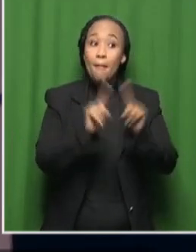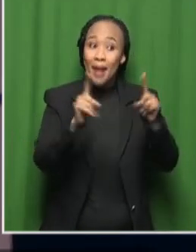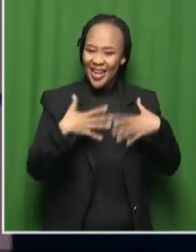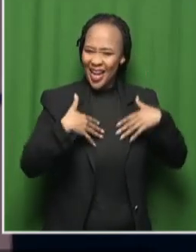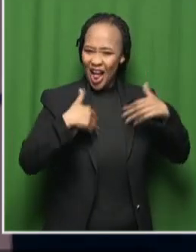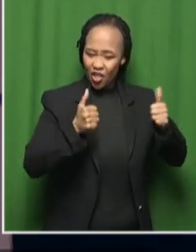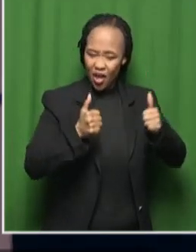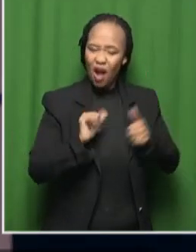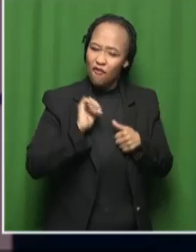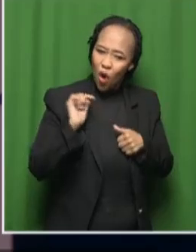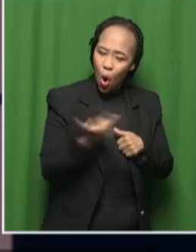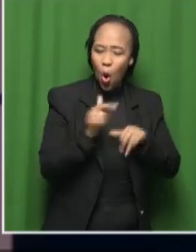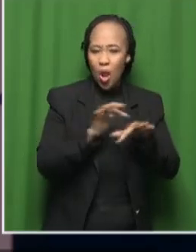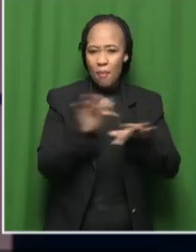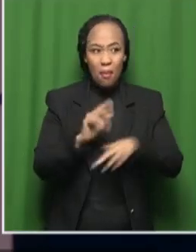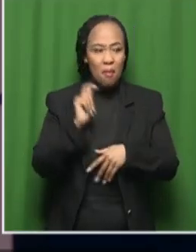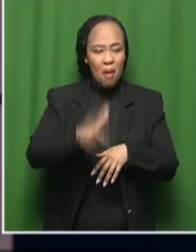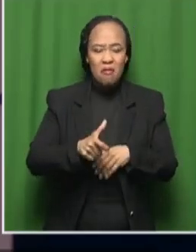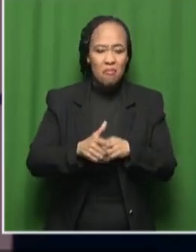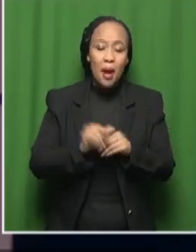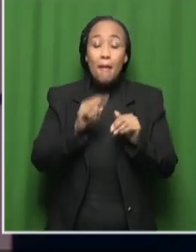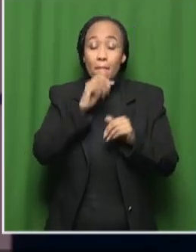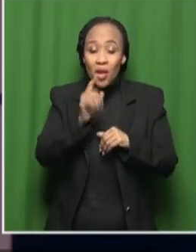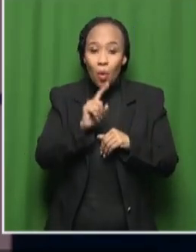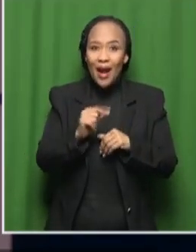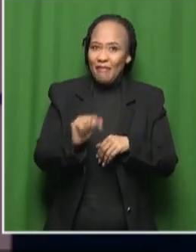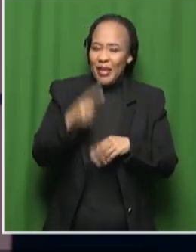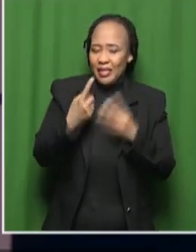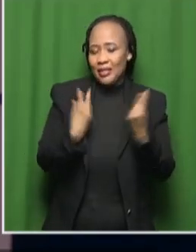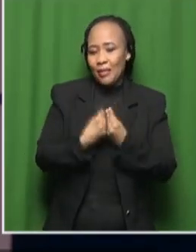everybody. For everybody. So that's the first thing we did.